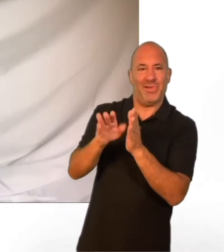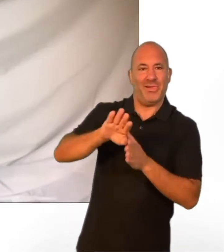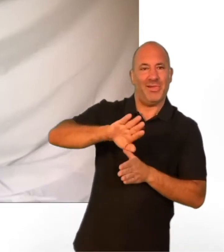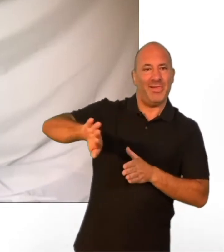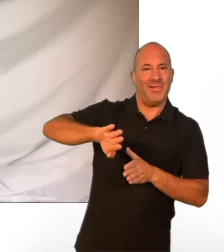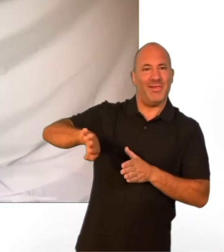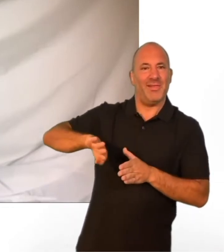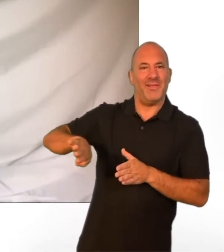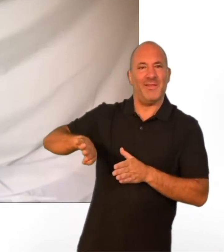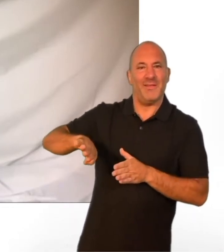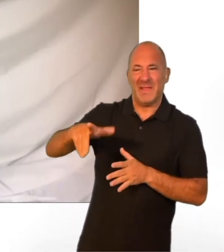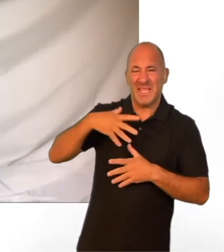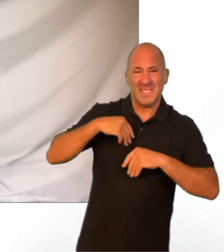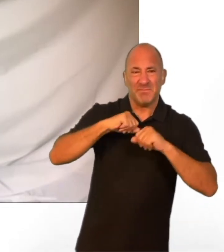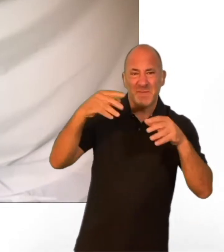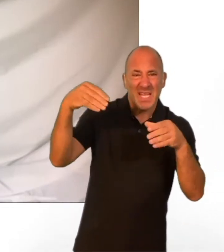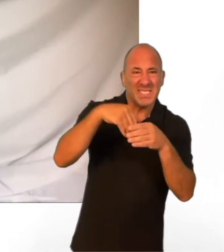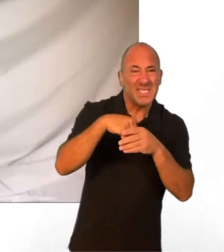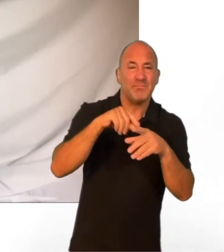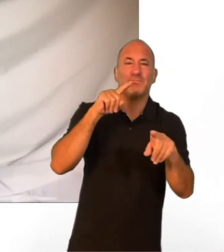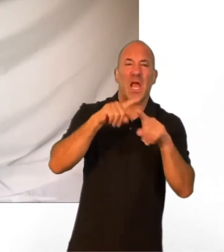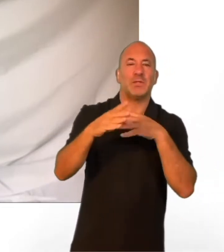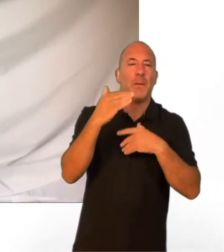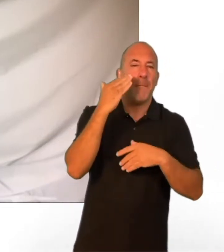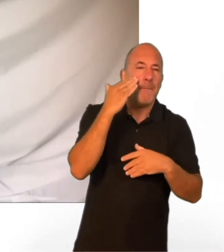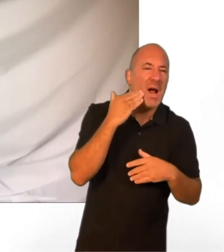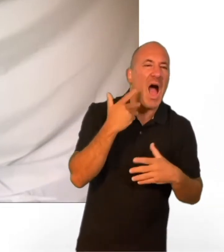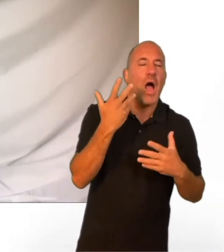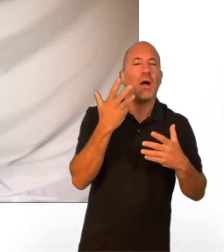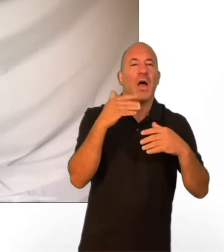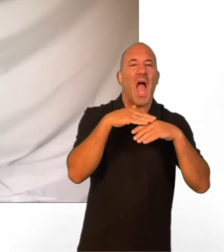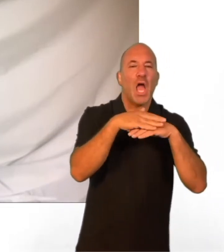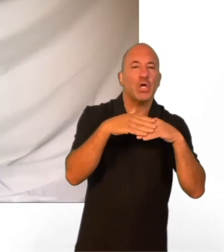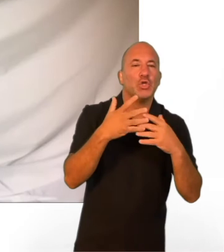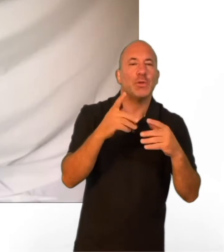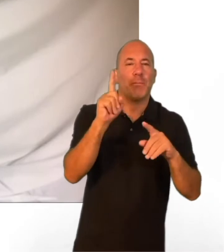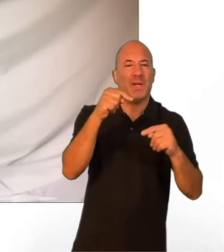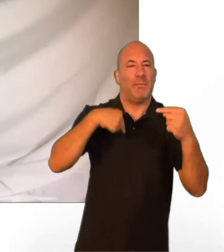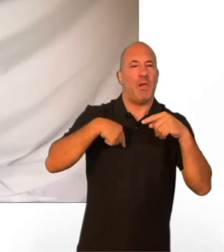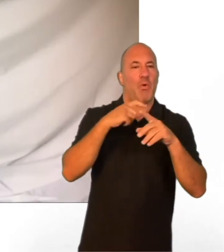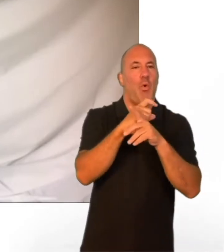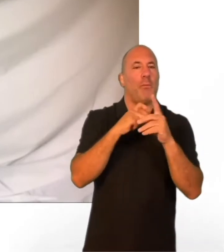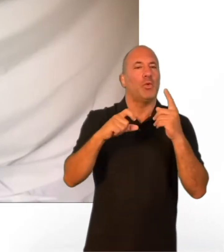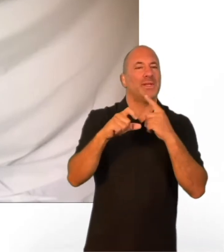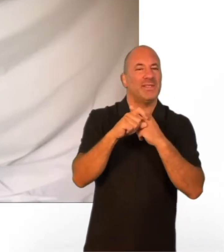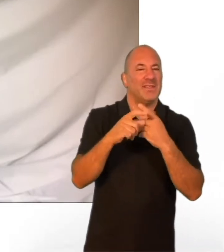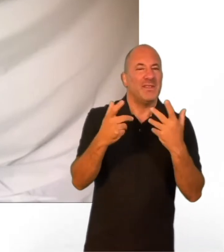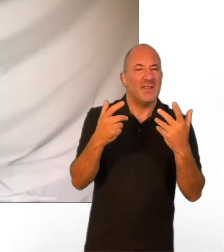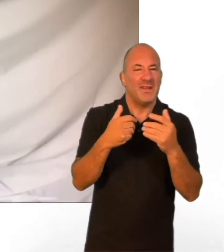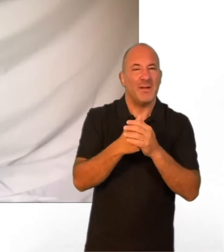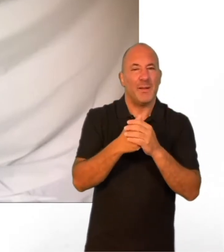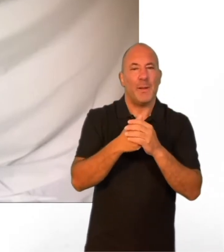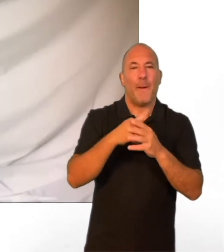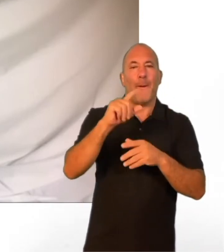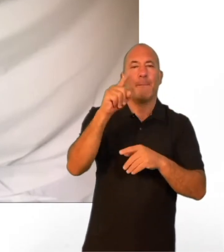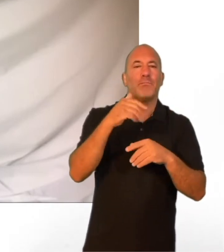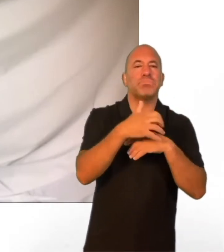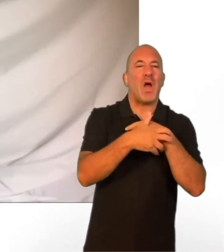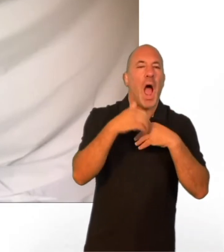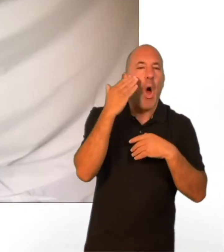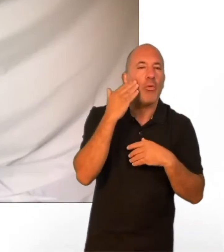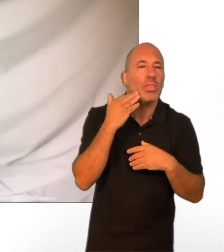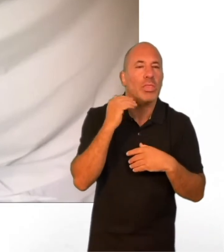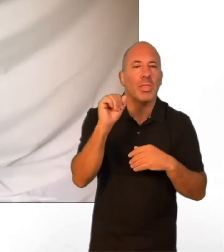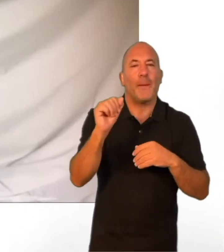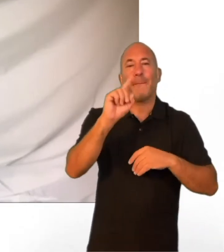communities that need the space, especially Black and brown people in our communities who, people make assumptions